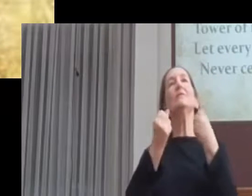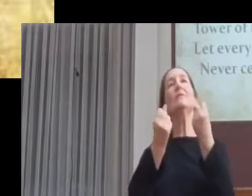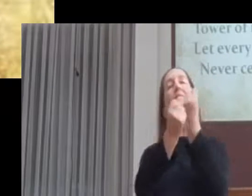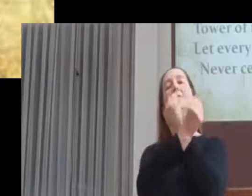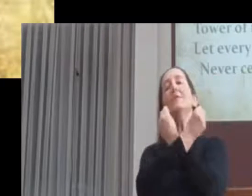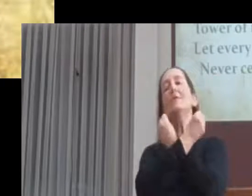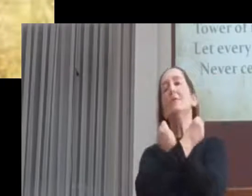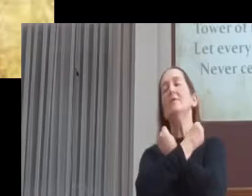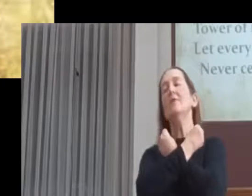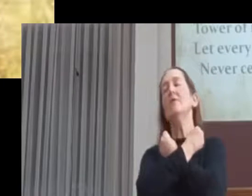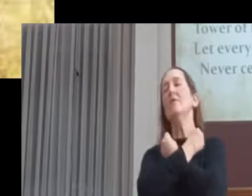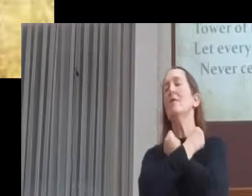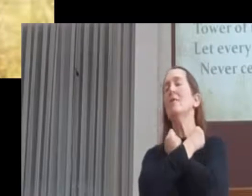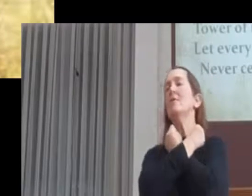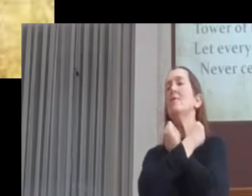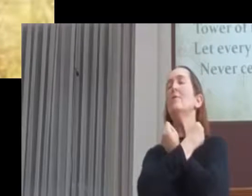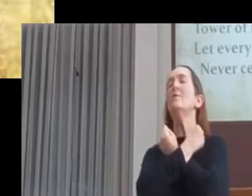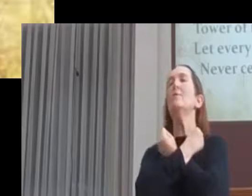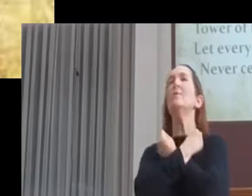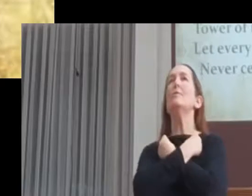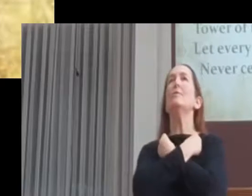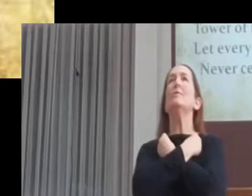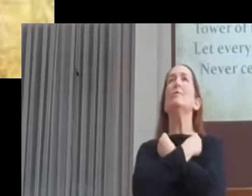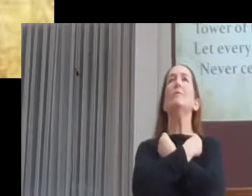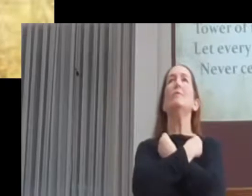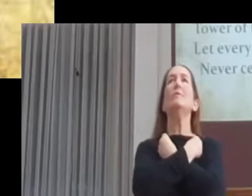your mighty